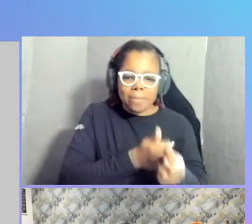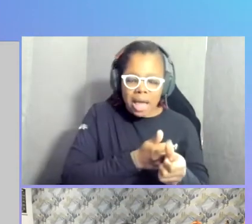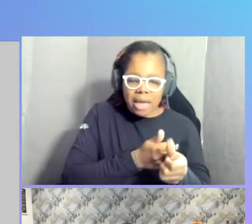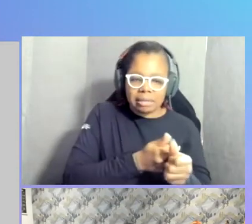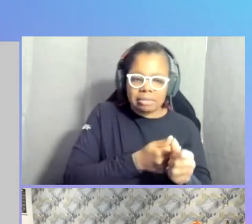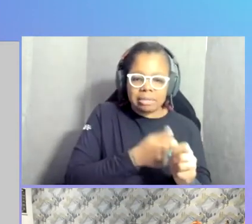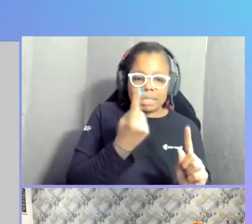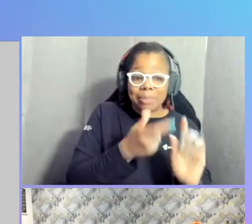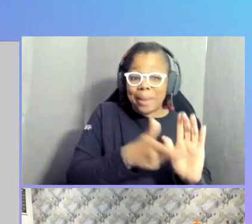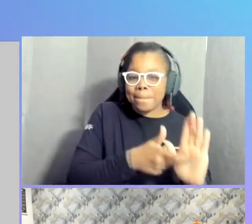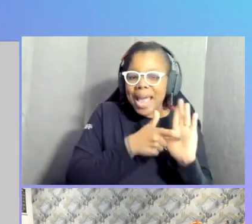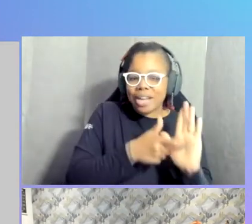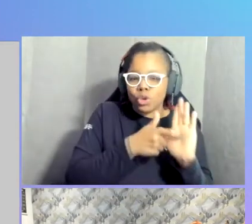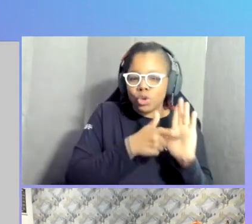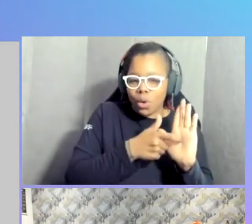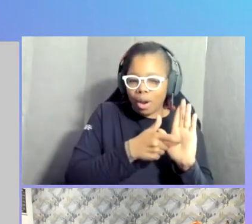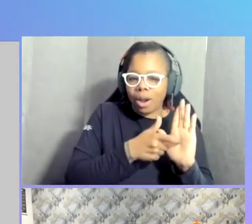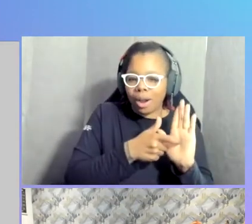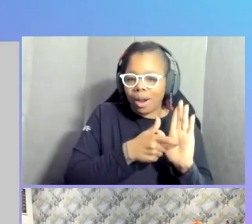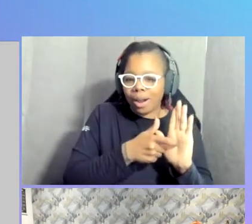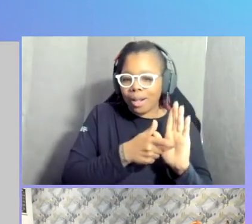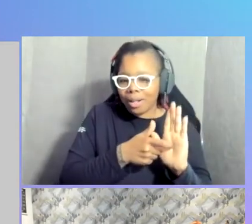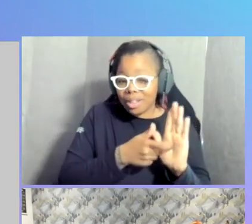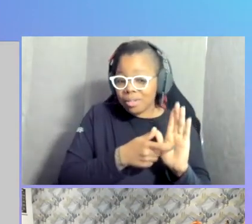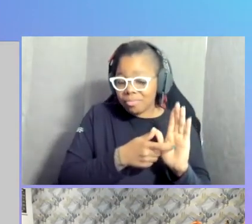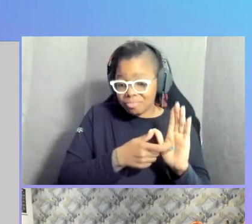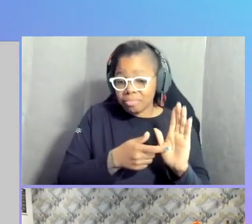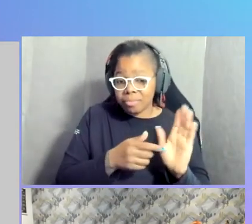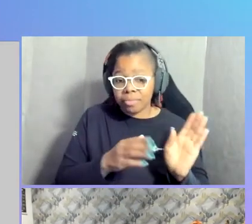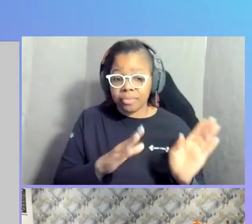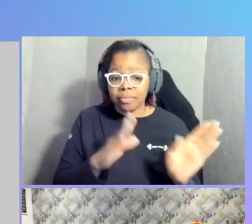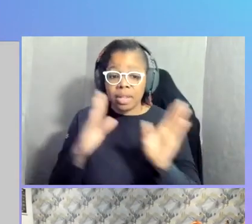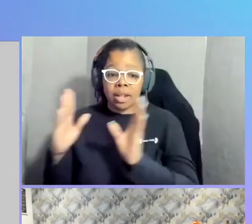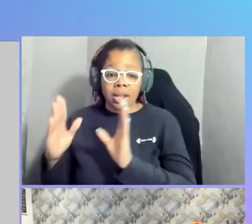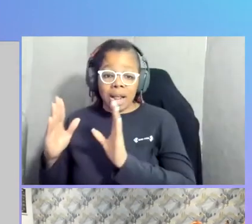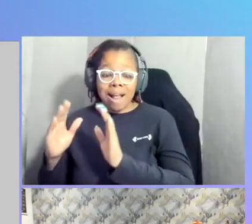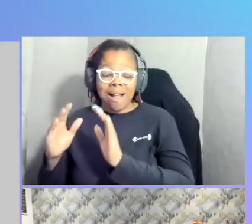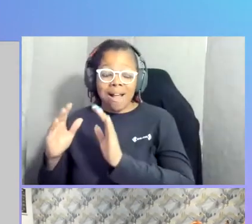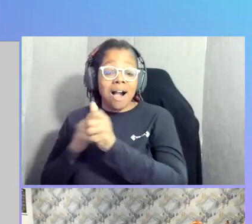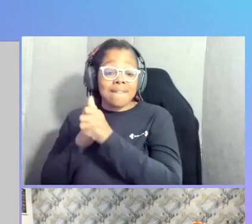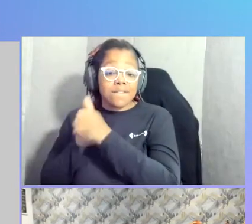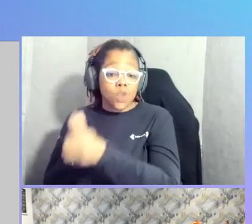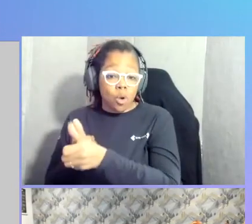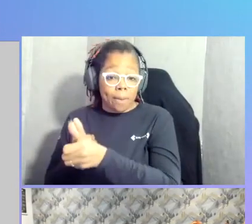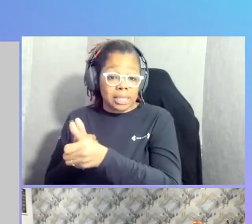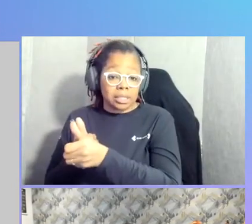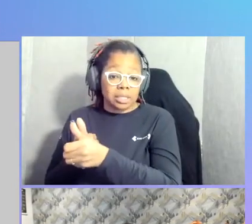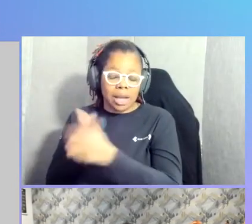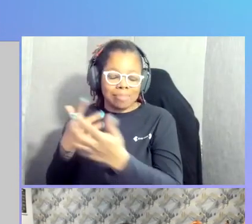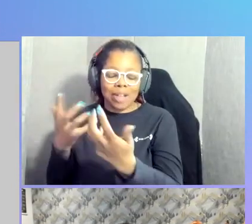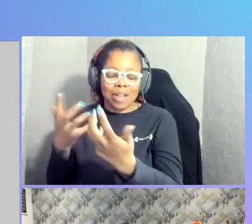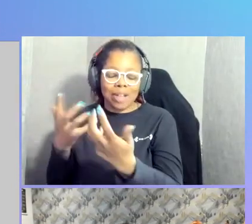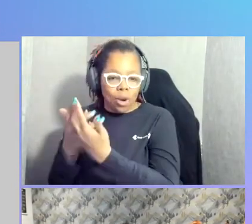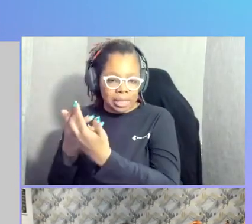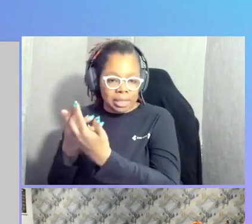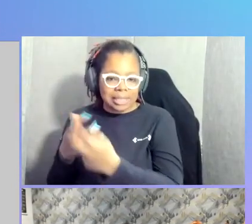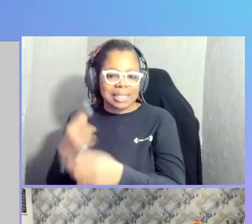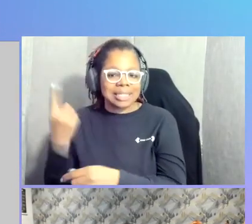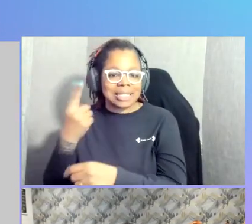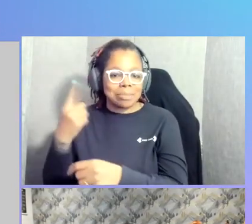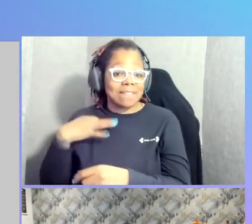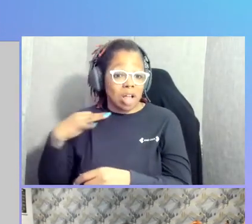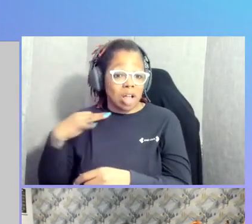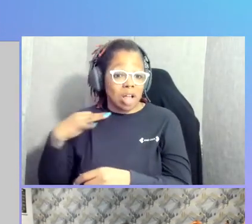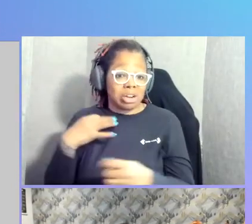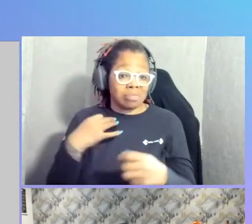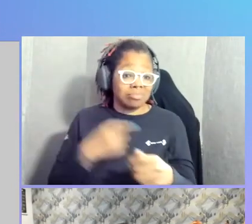that is mandatory and required, and conformance is something that is voluntary.